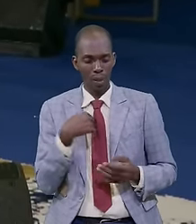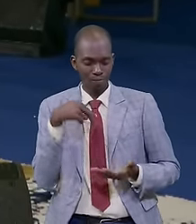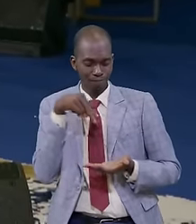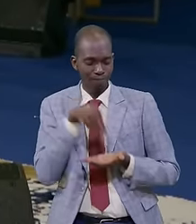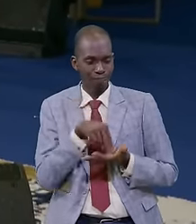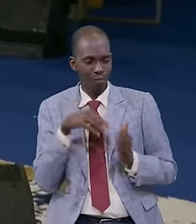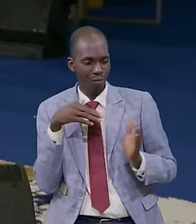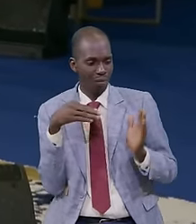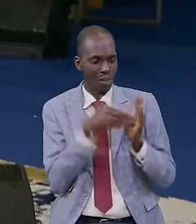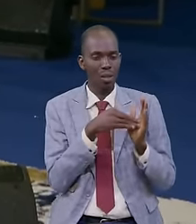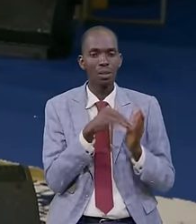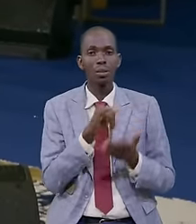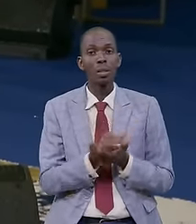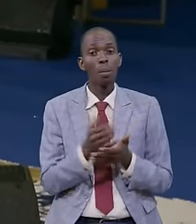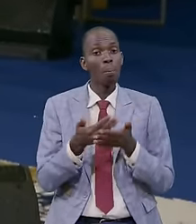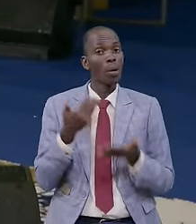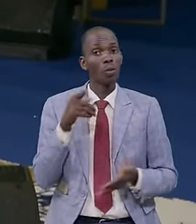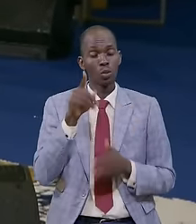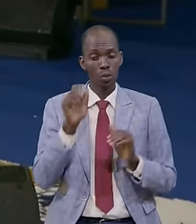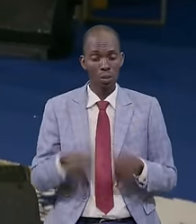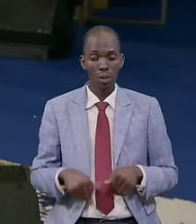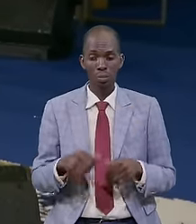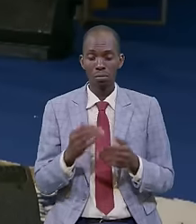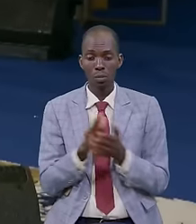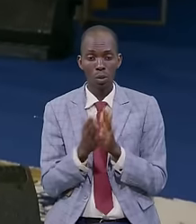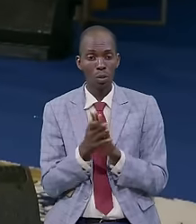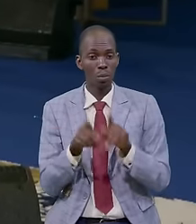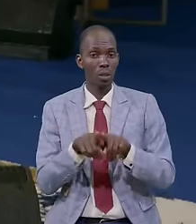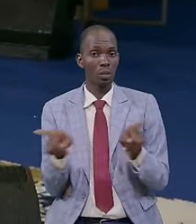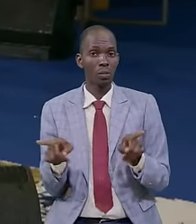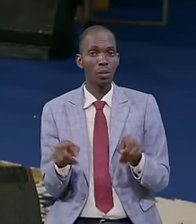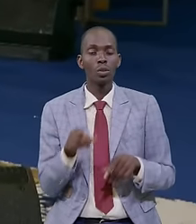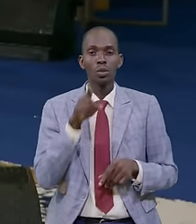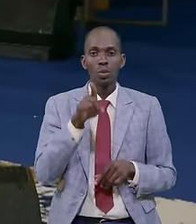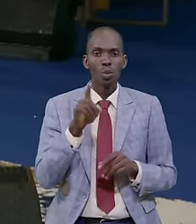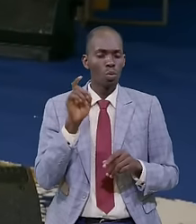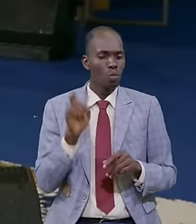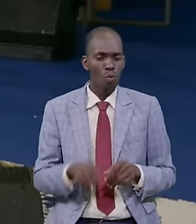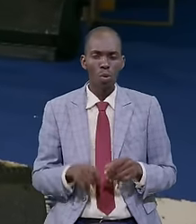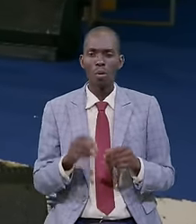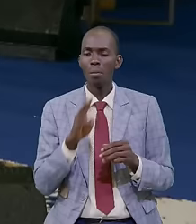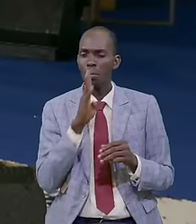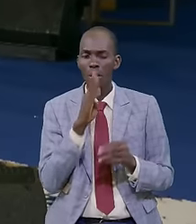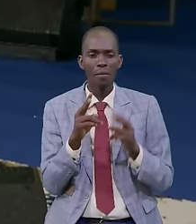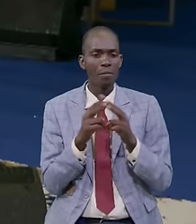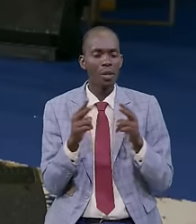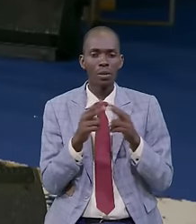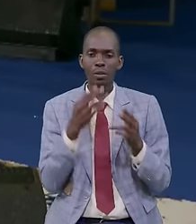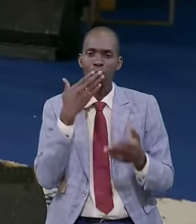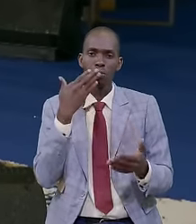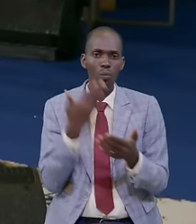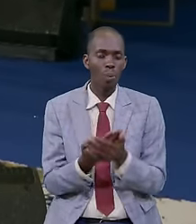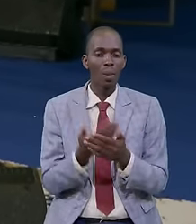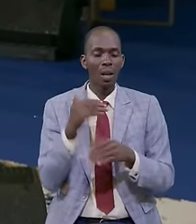that, before you can stand out, you have to be firm. You have to be very good at